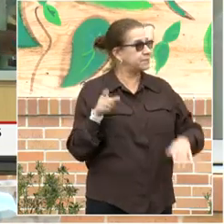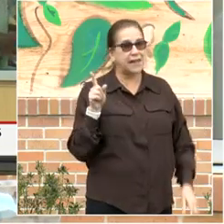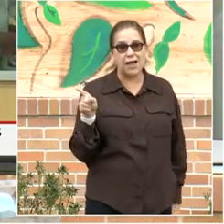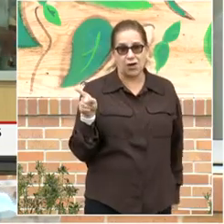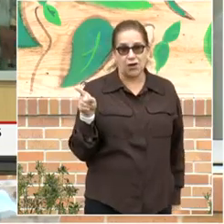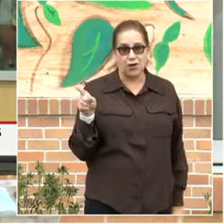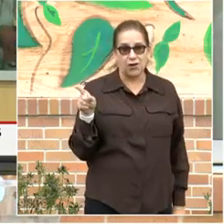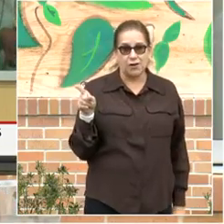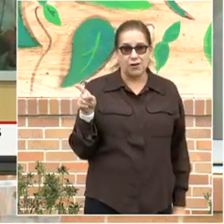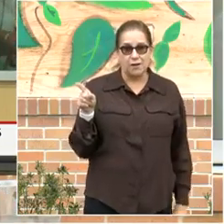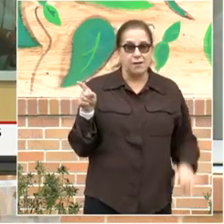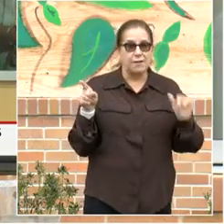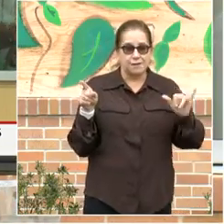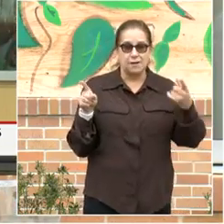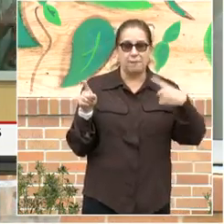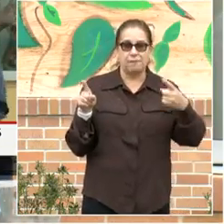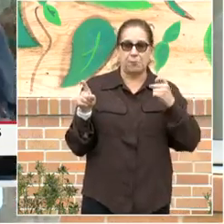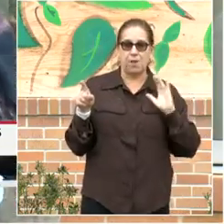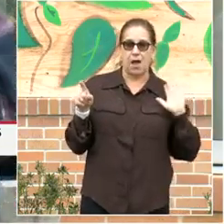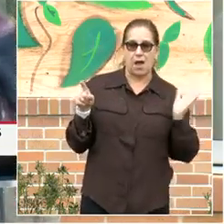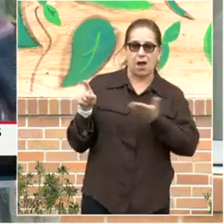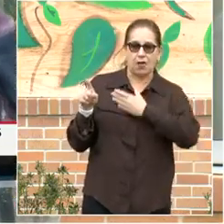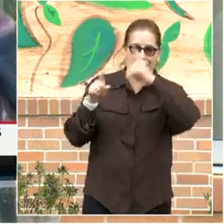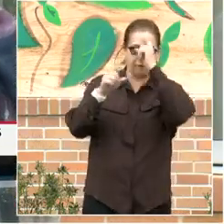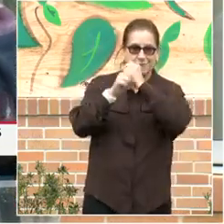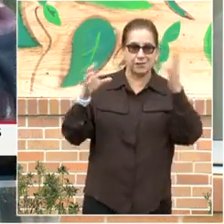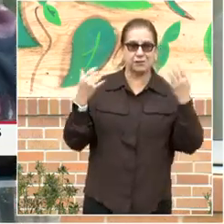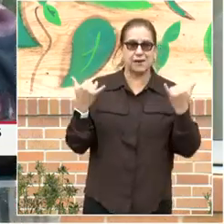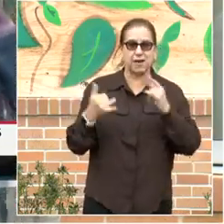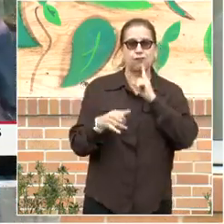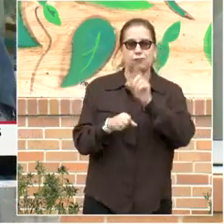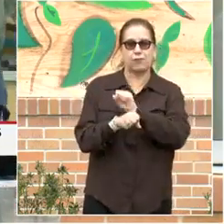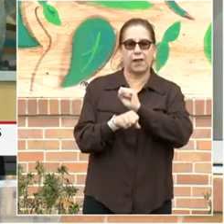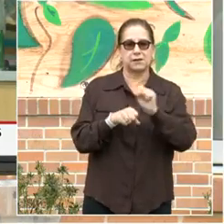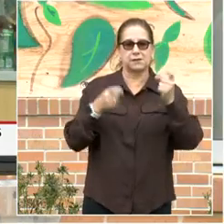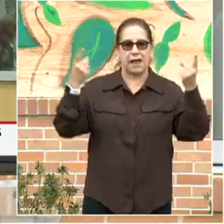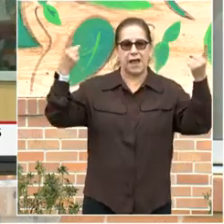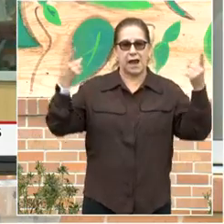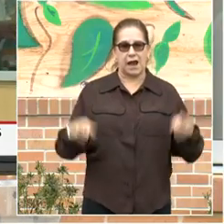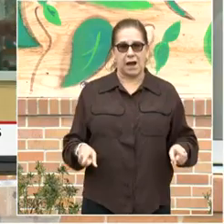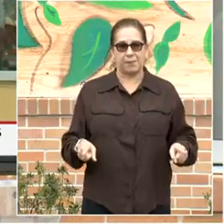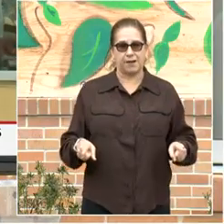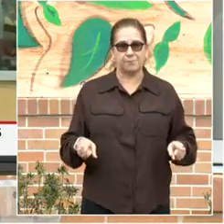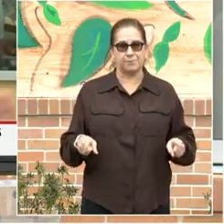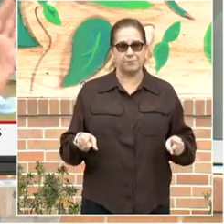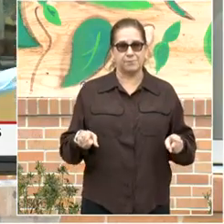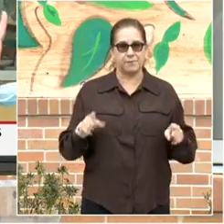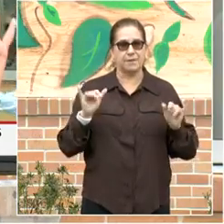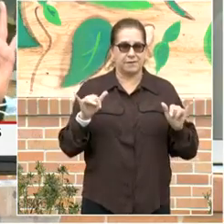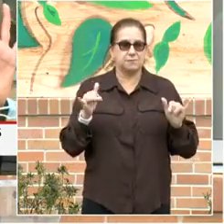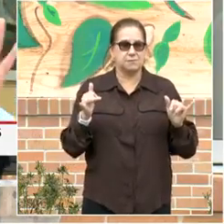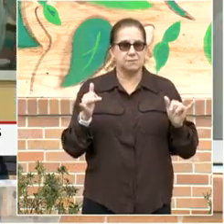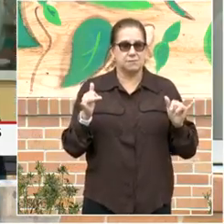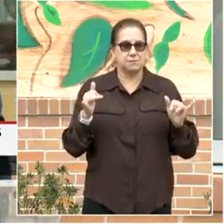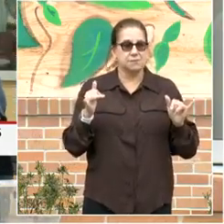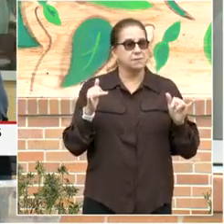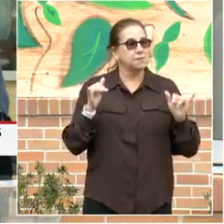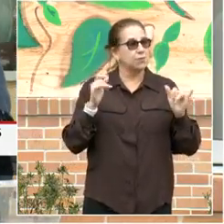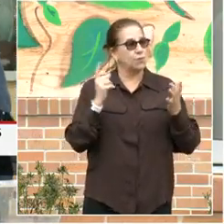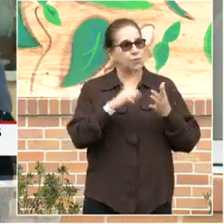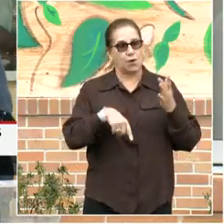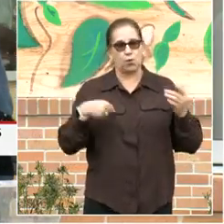the vision. And it is becoming a reality. And that's what you can do with longevity.